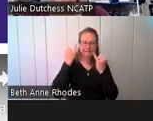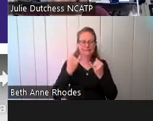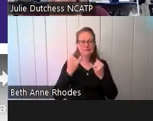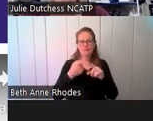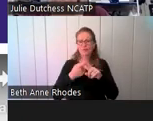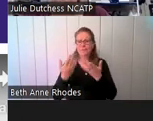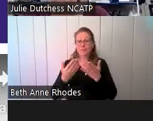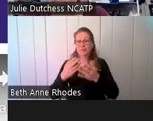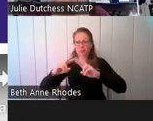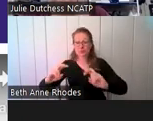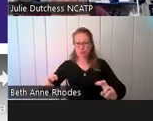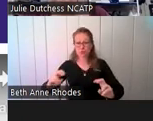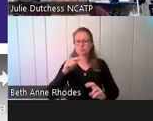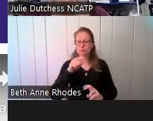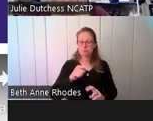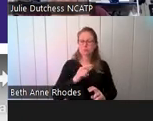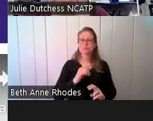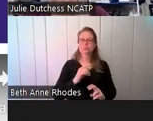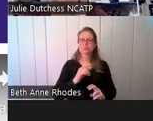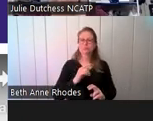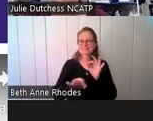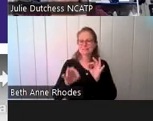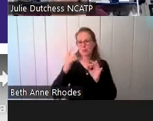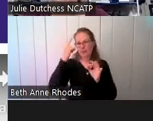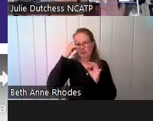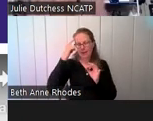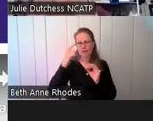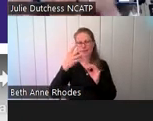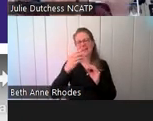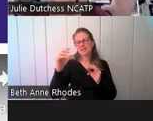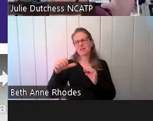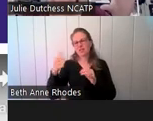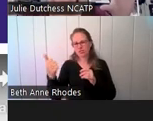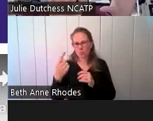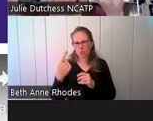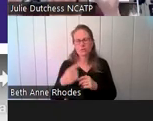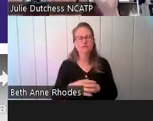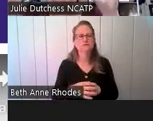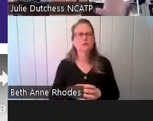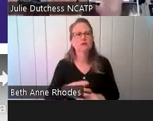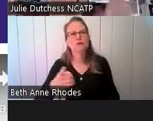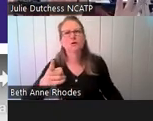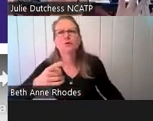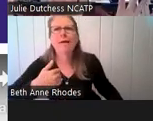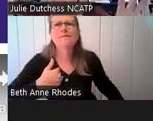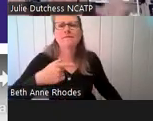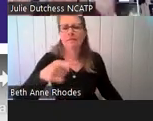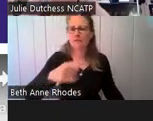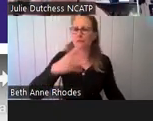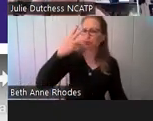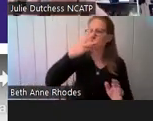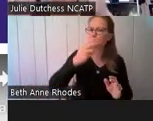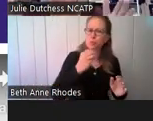And so what's really nice about Simple Mind, as well as some of the other ones, you can have this beautiful graphic organizer,